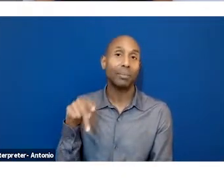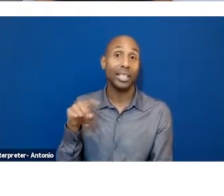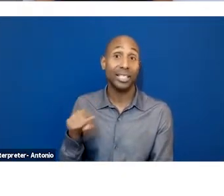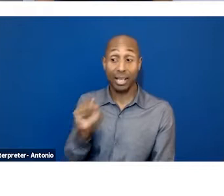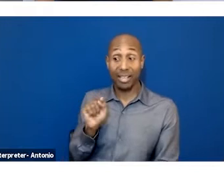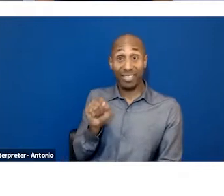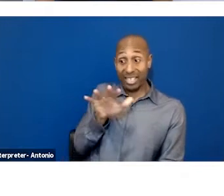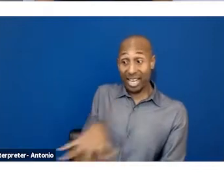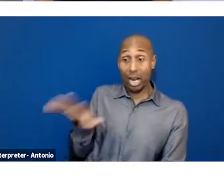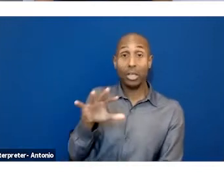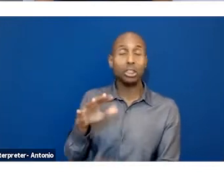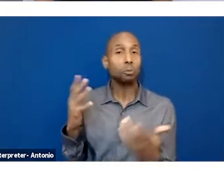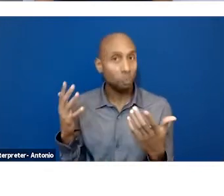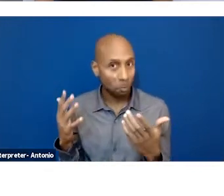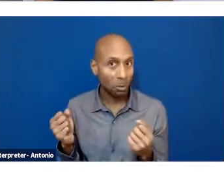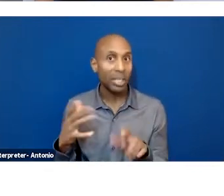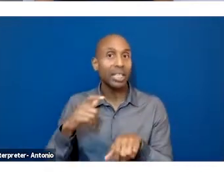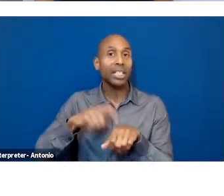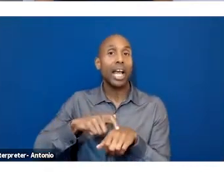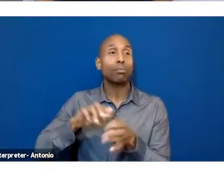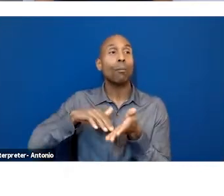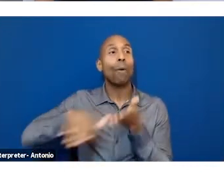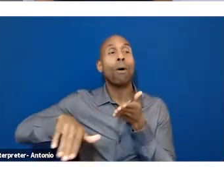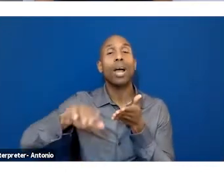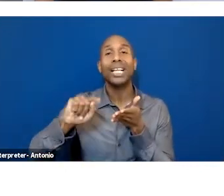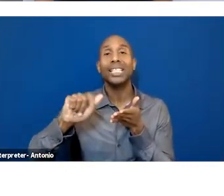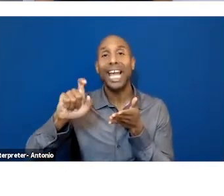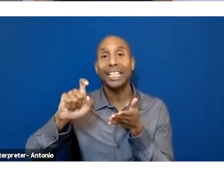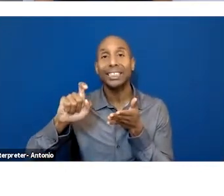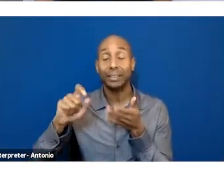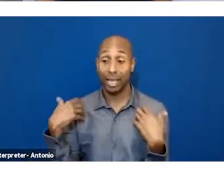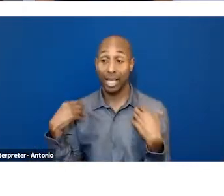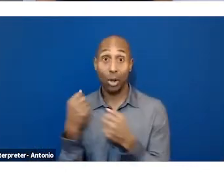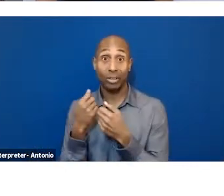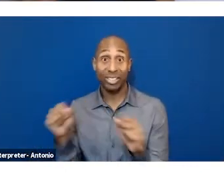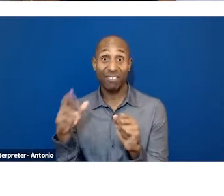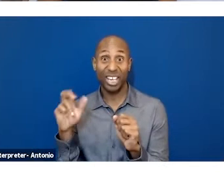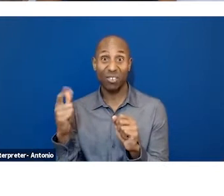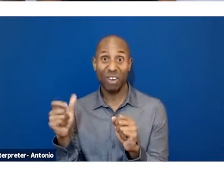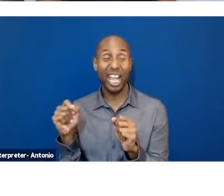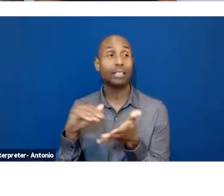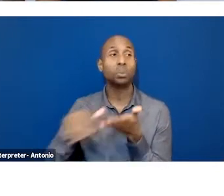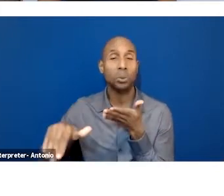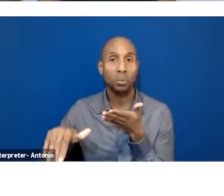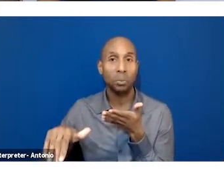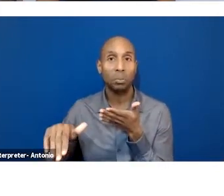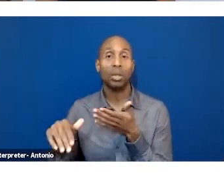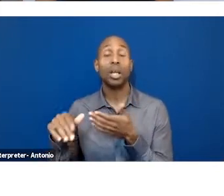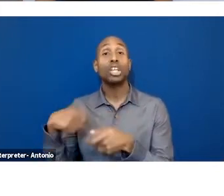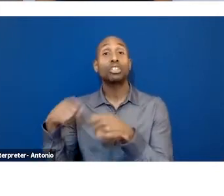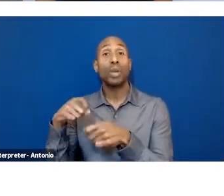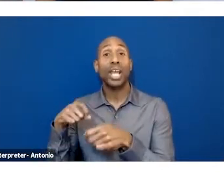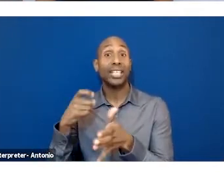and safety regulations, taxes, and trade duties. And in this period, so we're talking about the